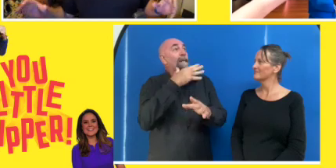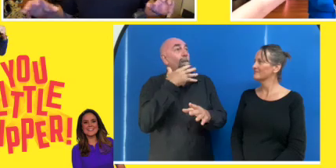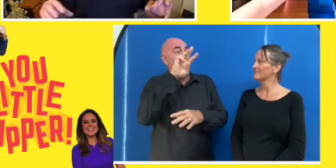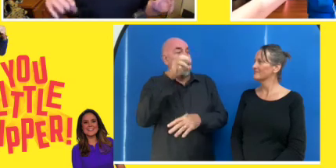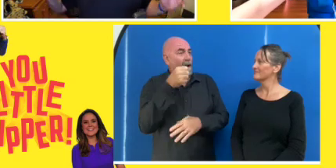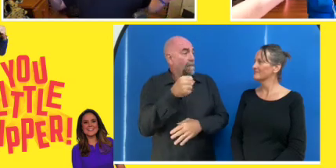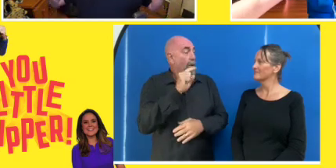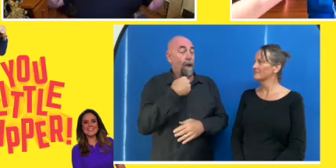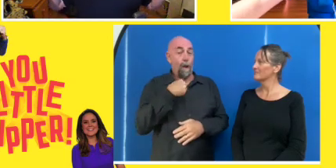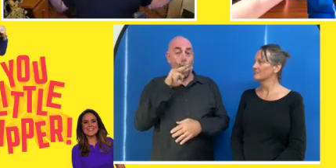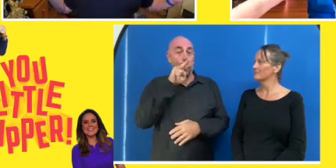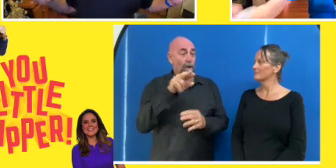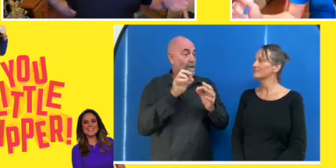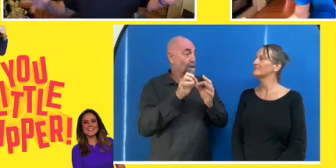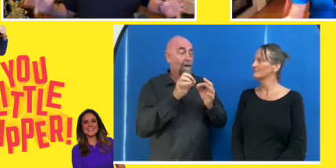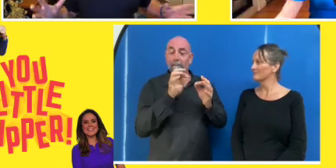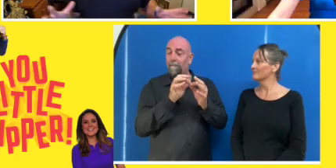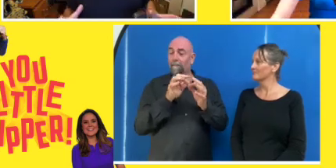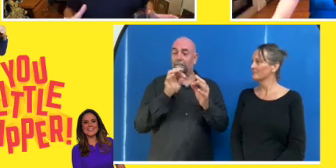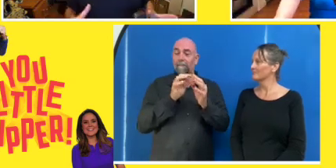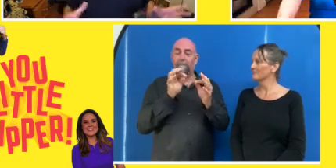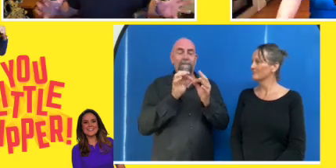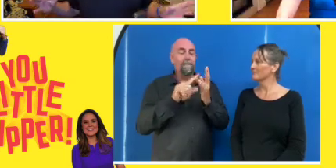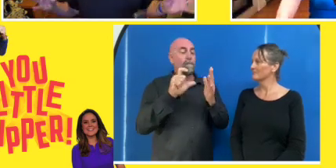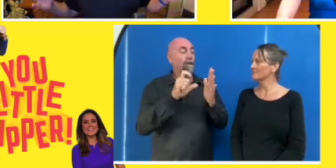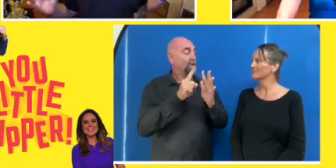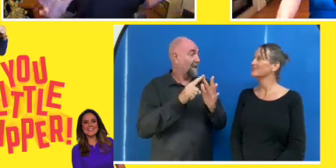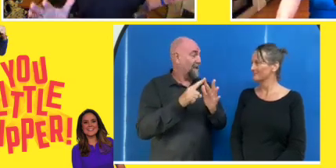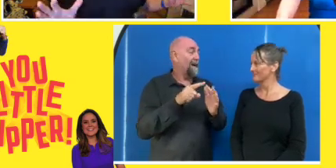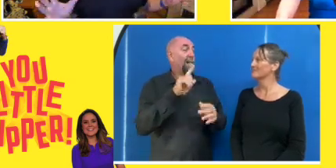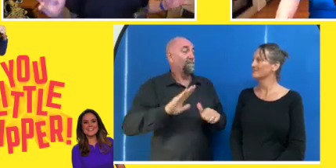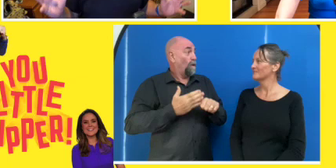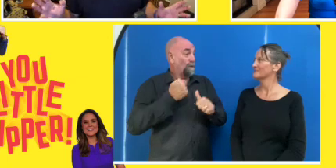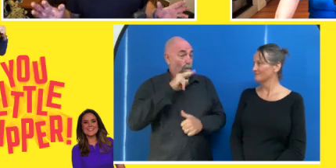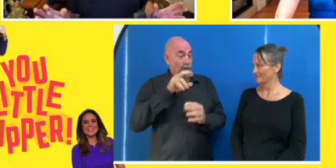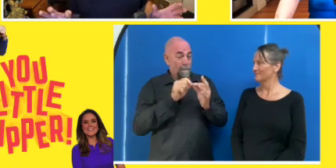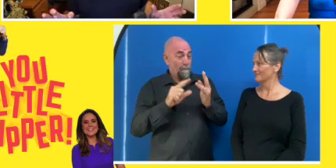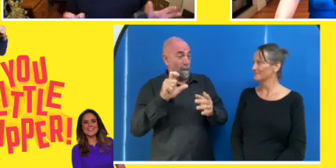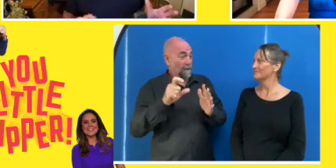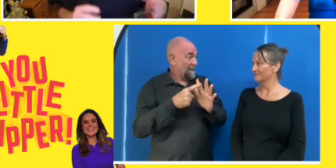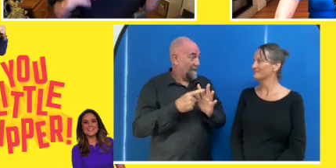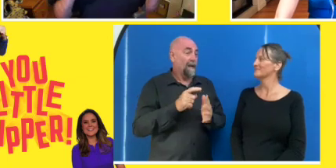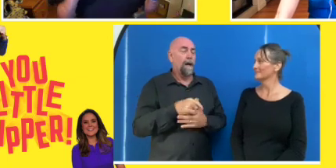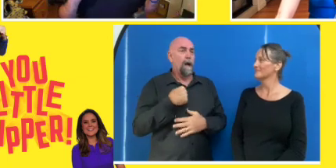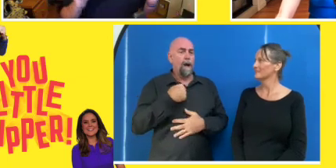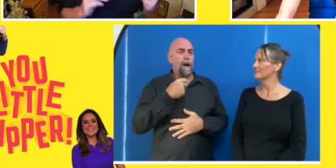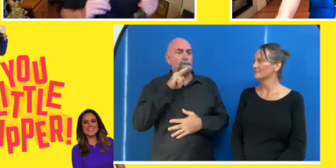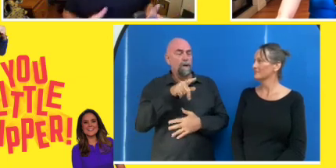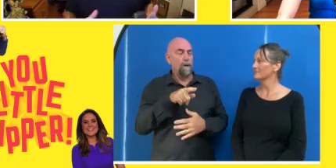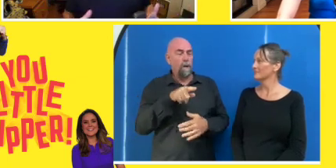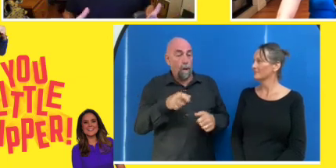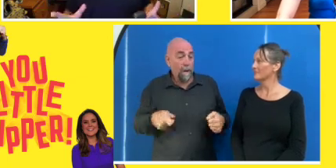like when my brain is constantly in summer Paralympic modes, but seeing the bocce for the very first time, Yeah. I remember